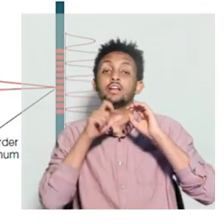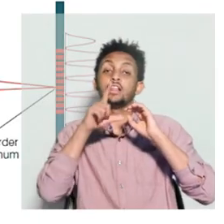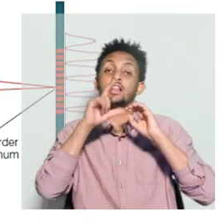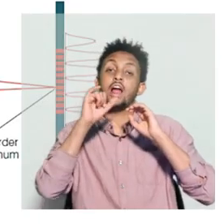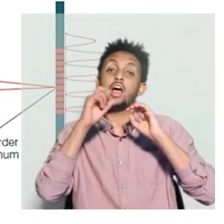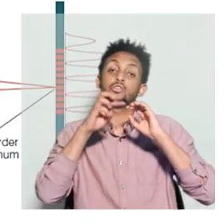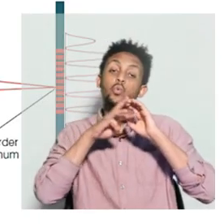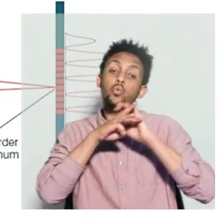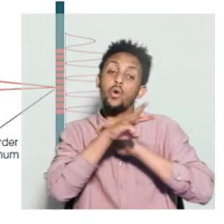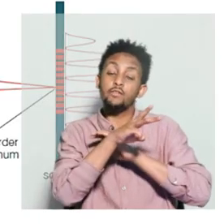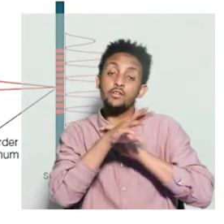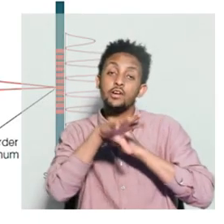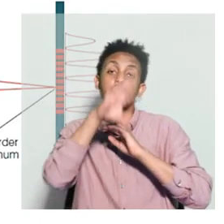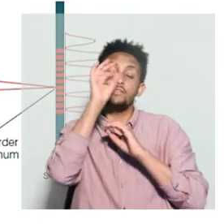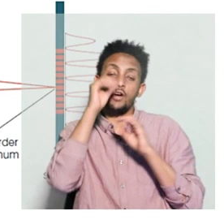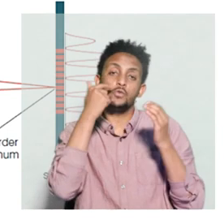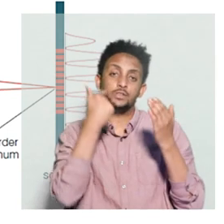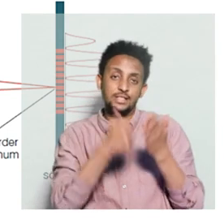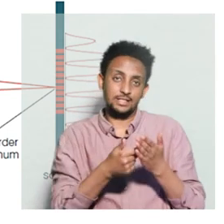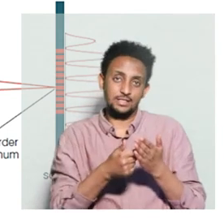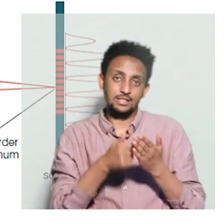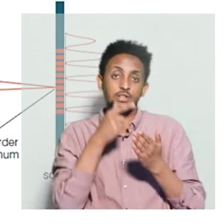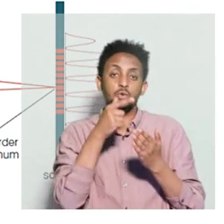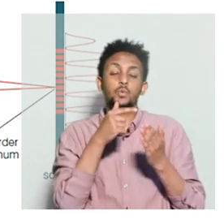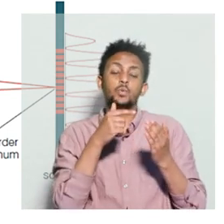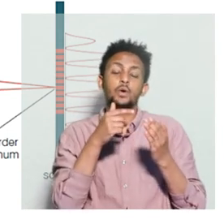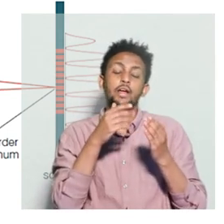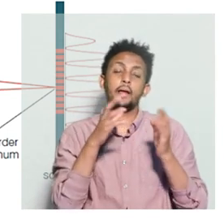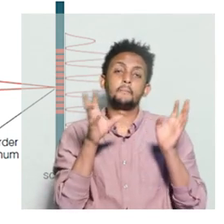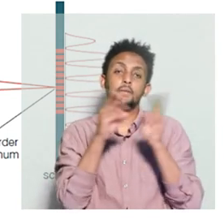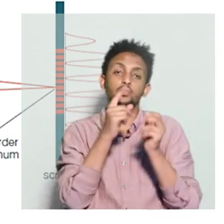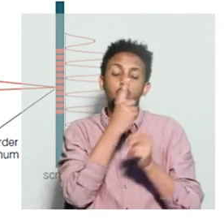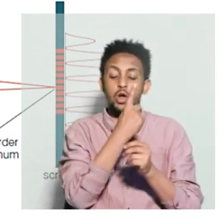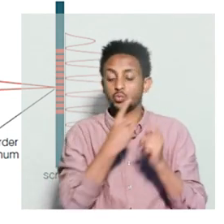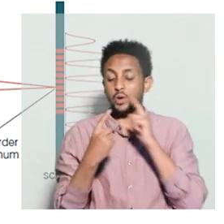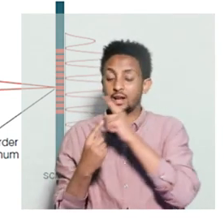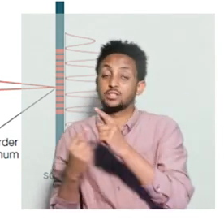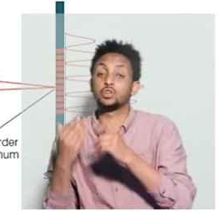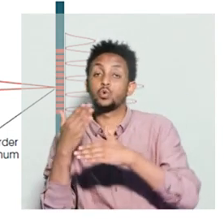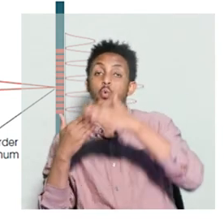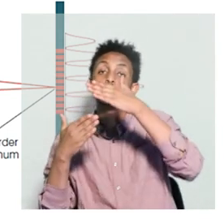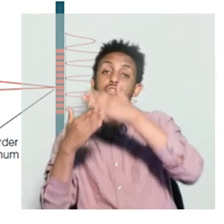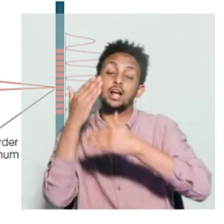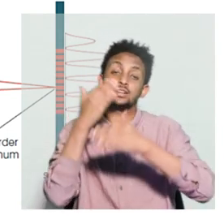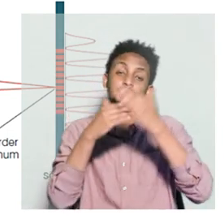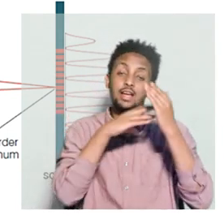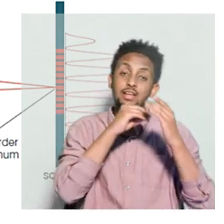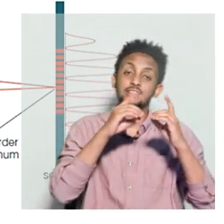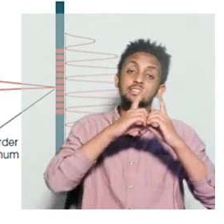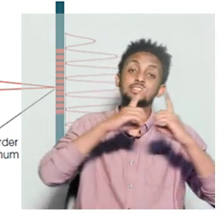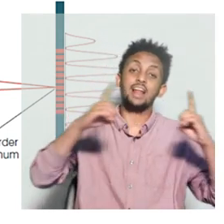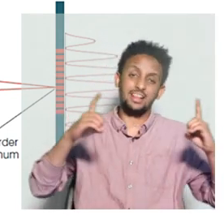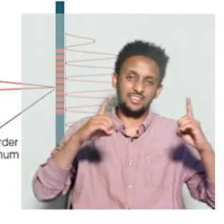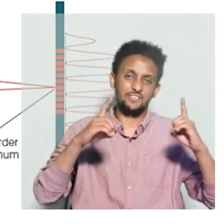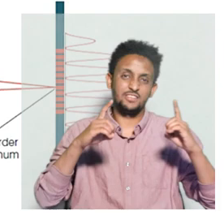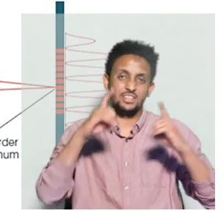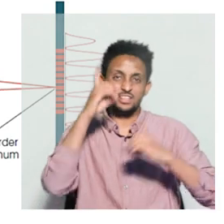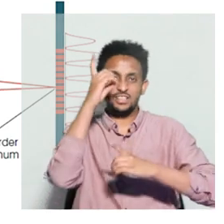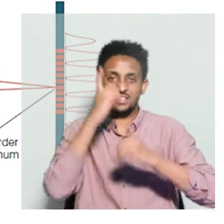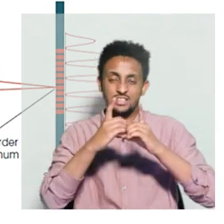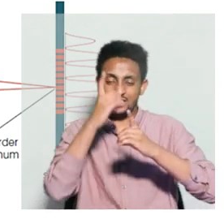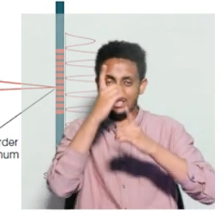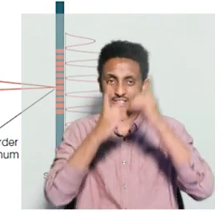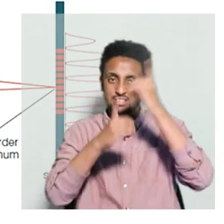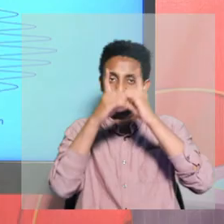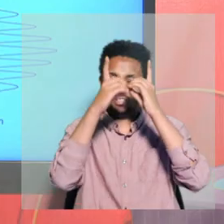waves that are found here, around here, are going to be merged one another constructively and destructively, and there will be